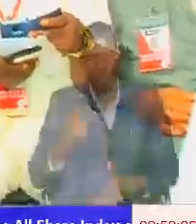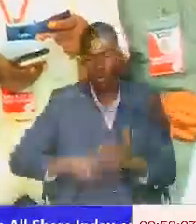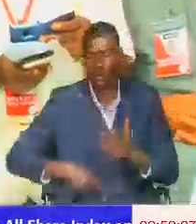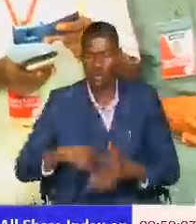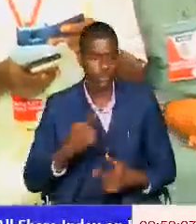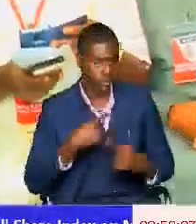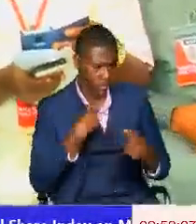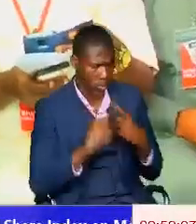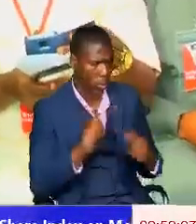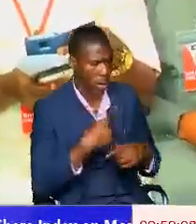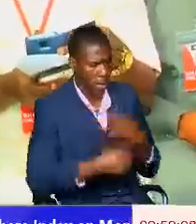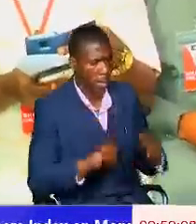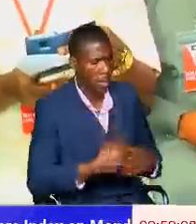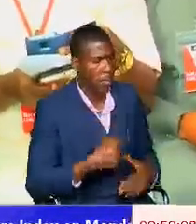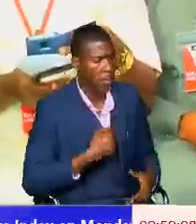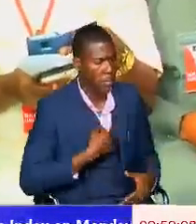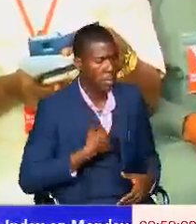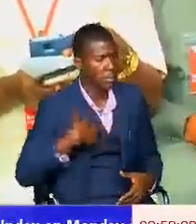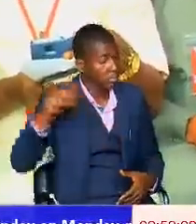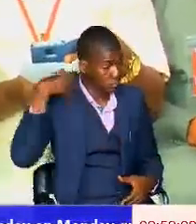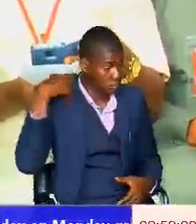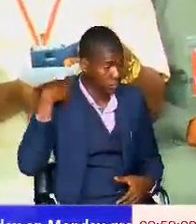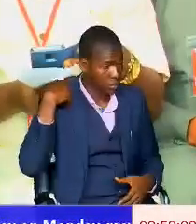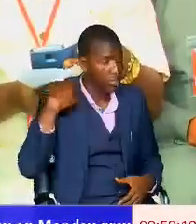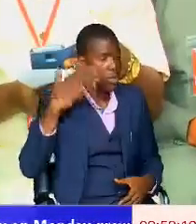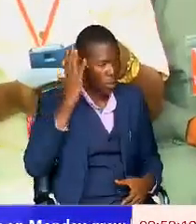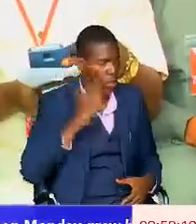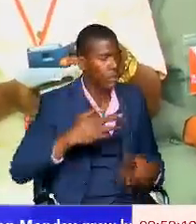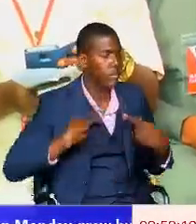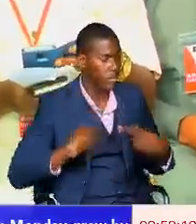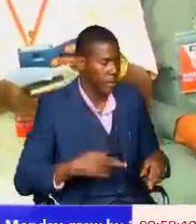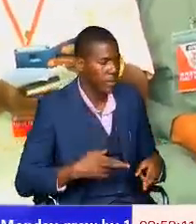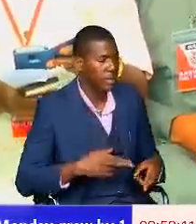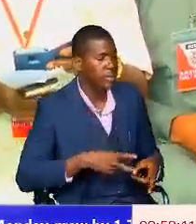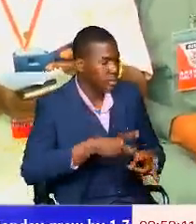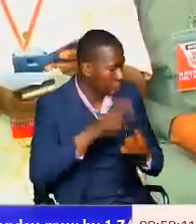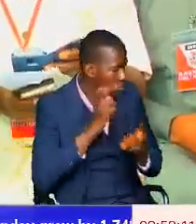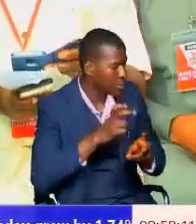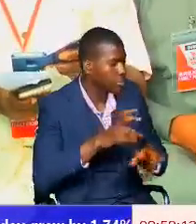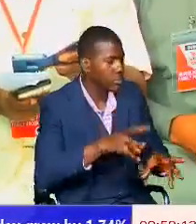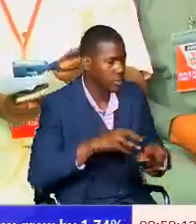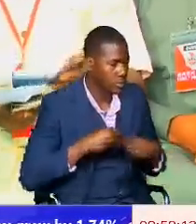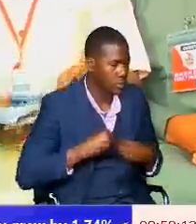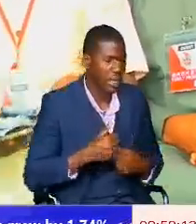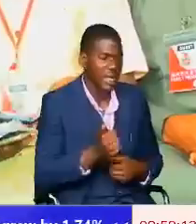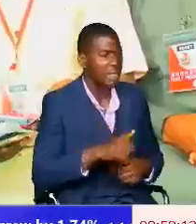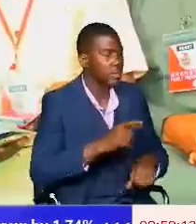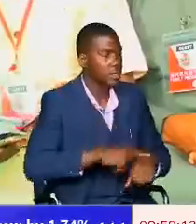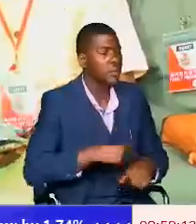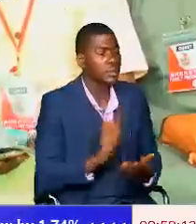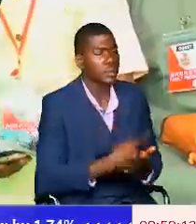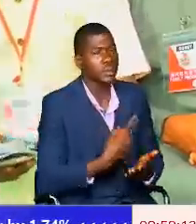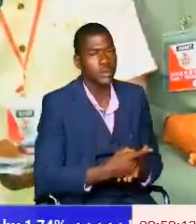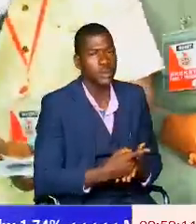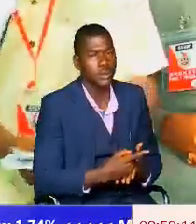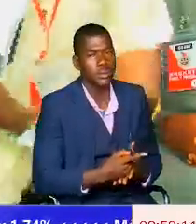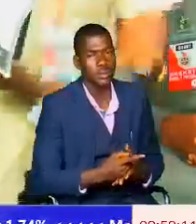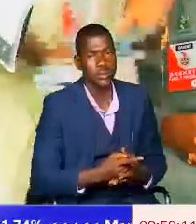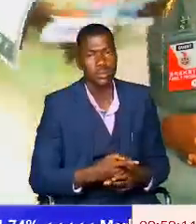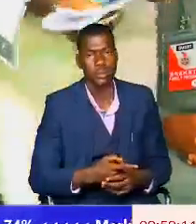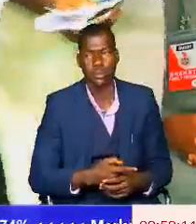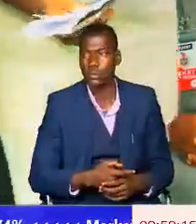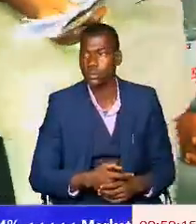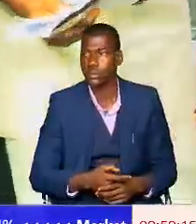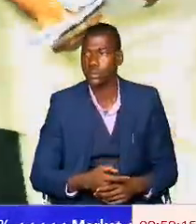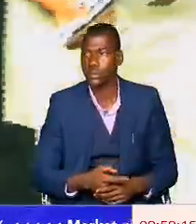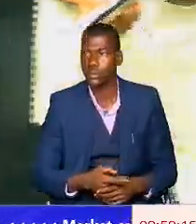we are my postmaster general, I'm very sure, and the management are ready and willing to receive you at any time to discuss it. But let me go back to the issue of that custom.